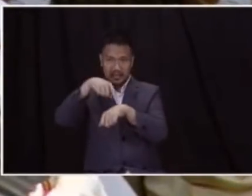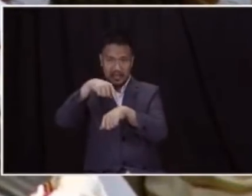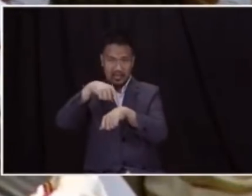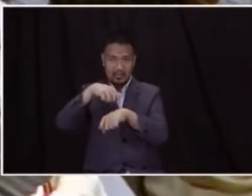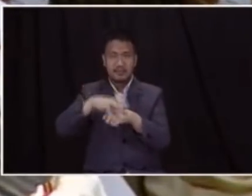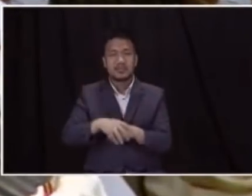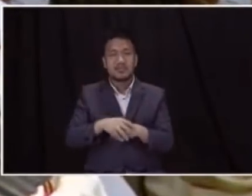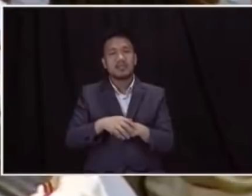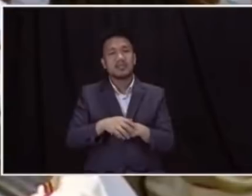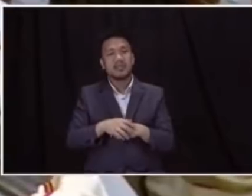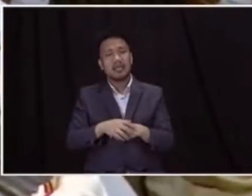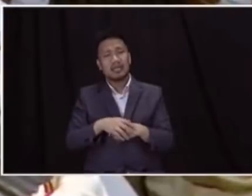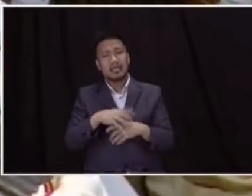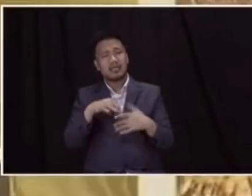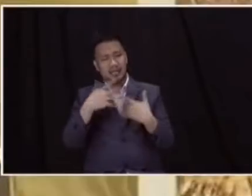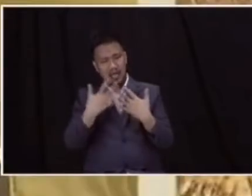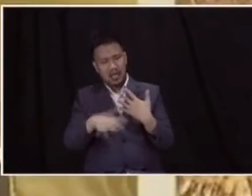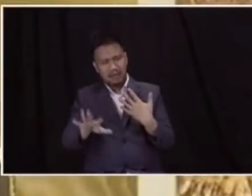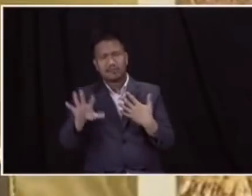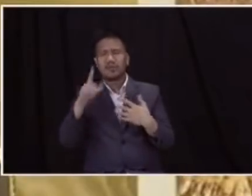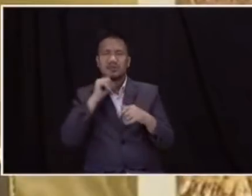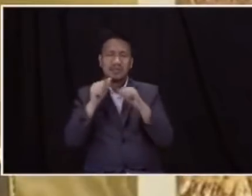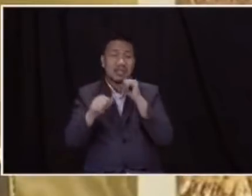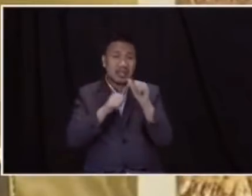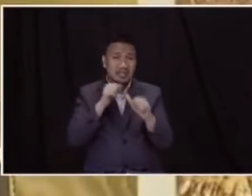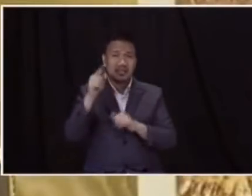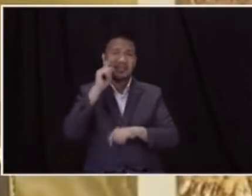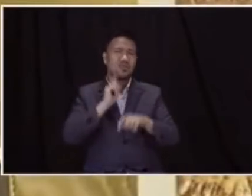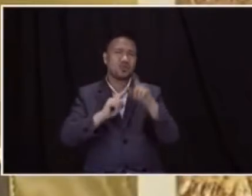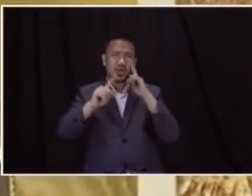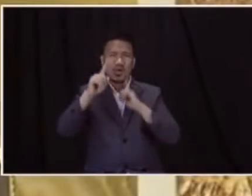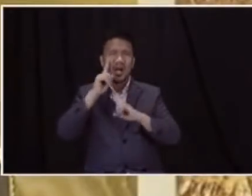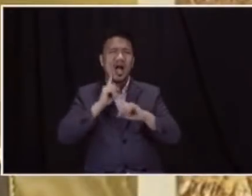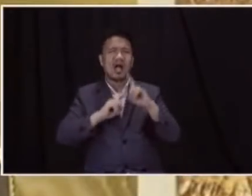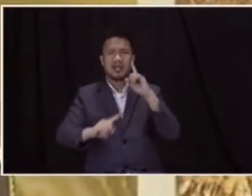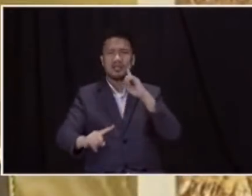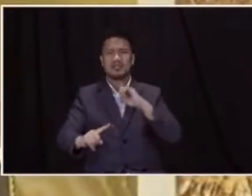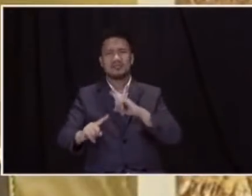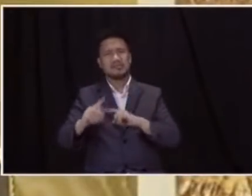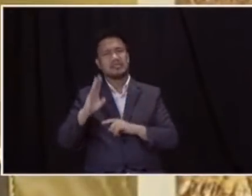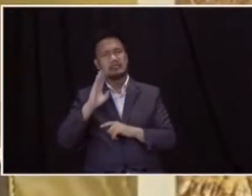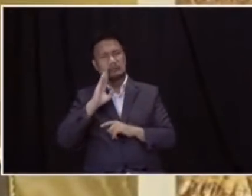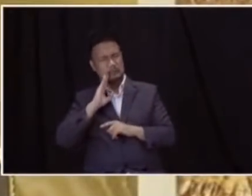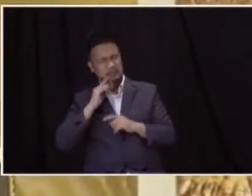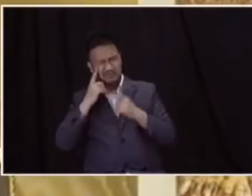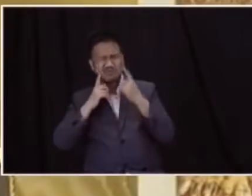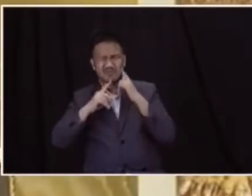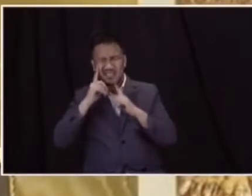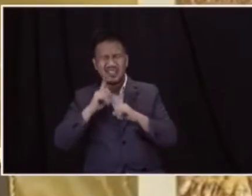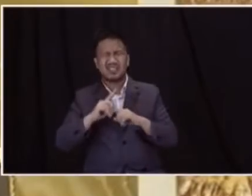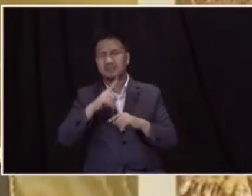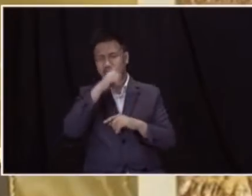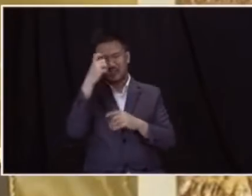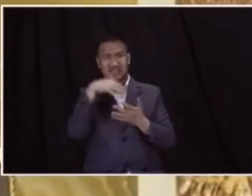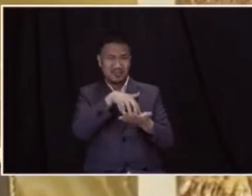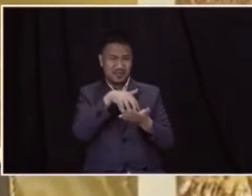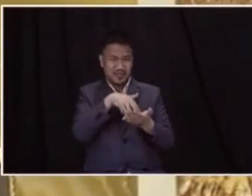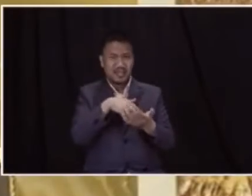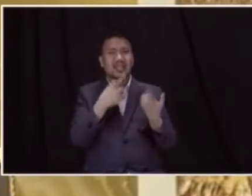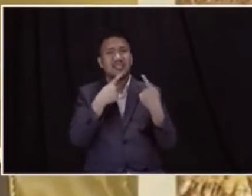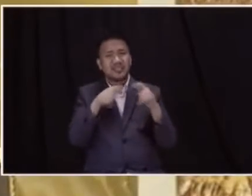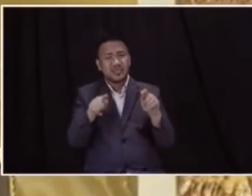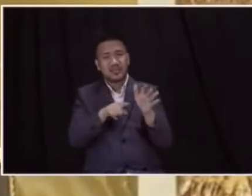and cried bitterly afterwards for his weaknesses, for his weakness. How he tried to escape from